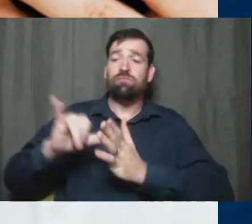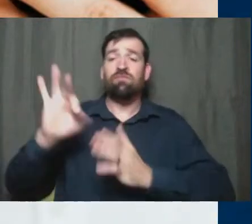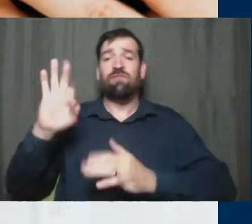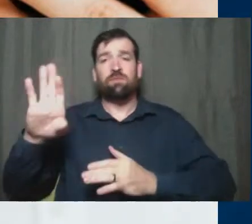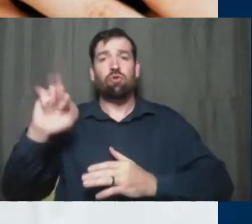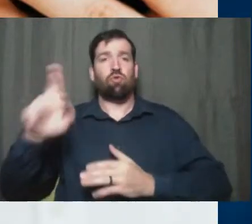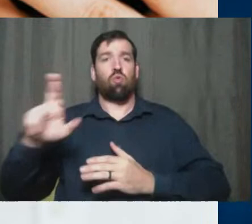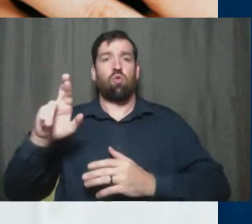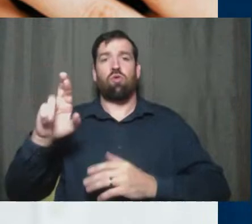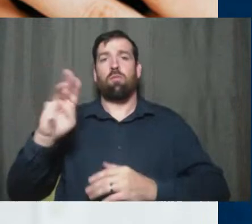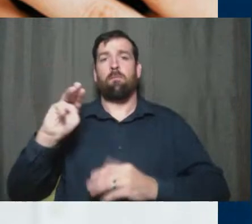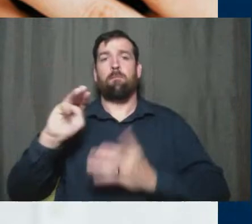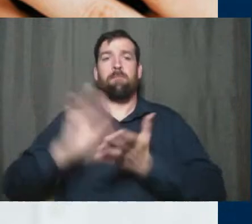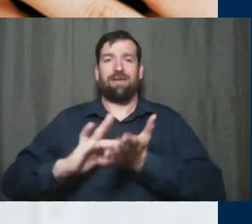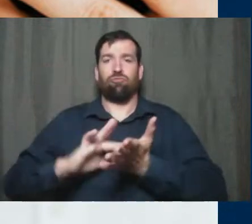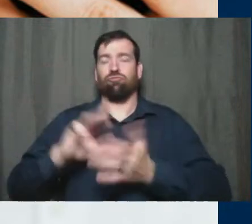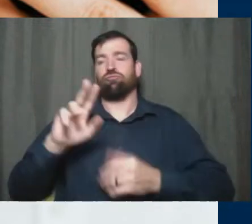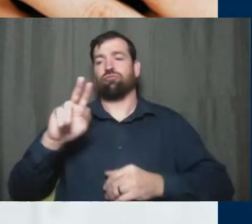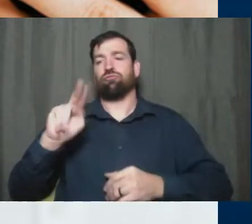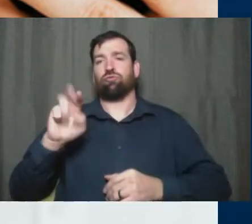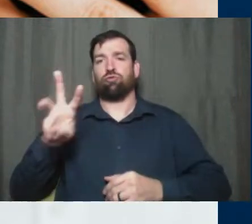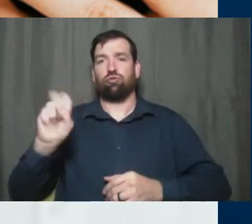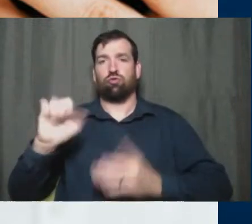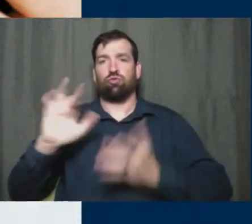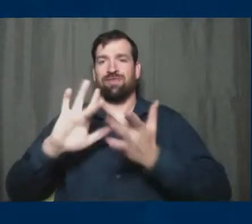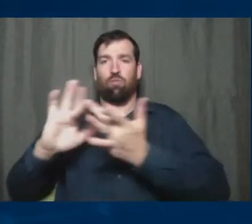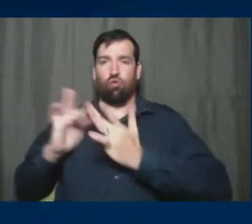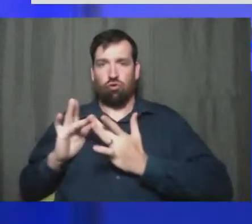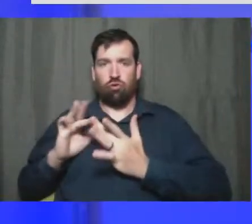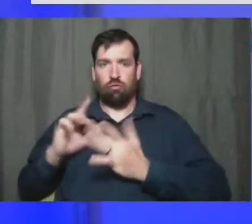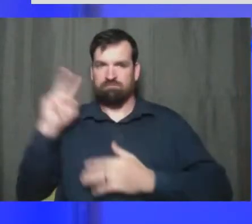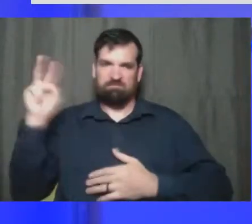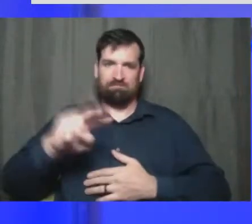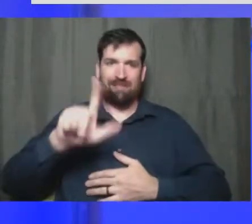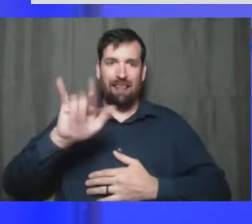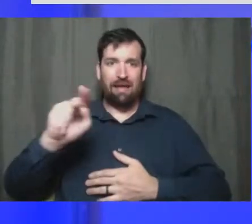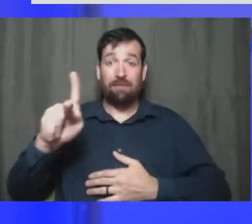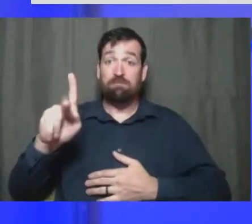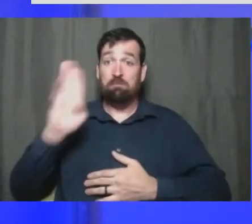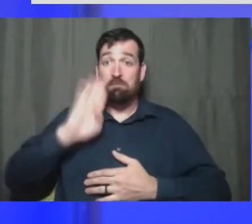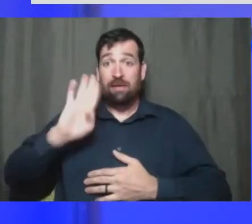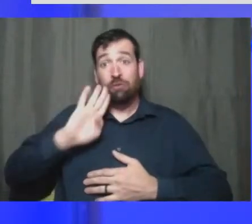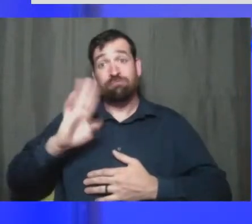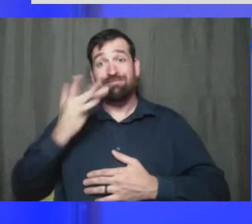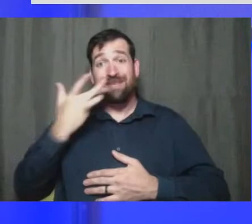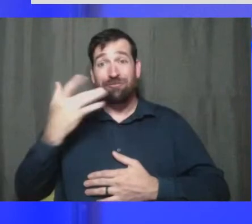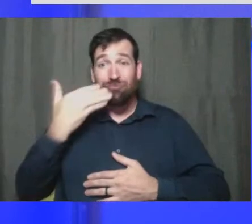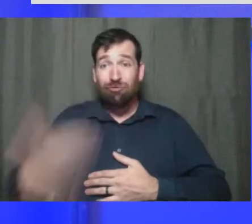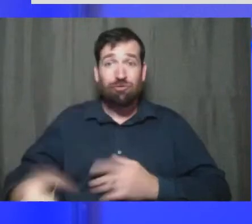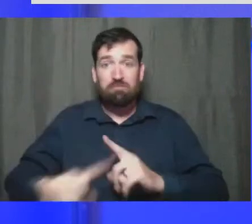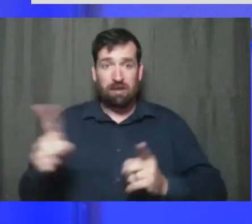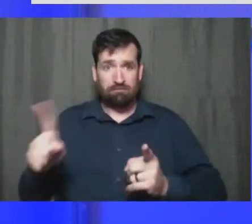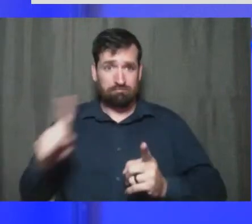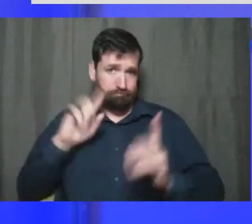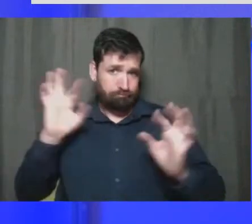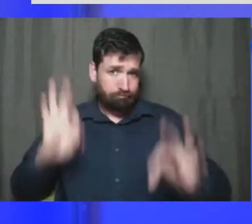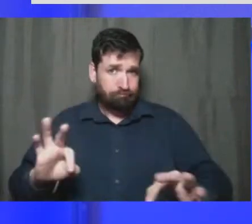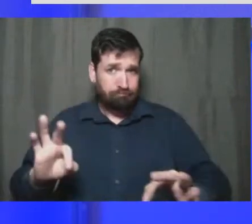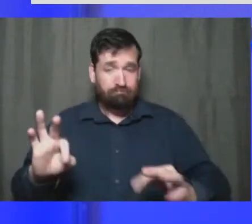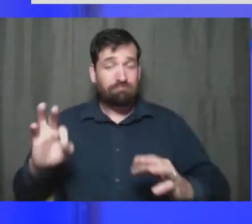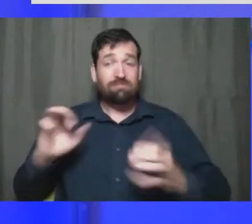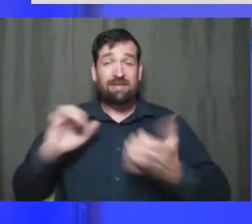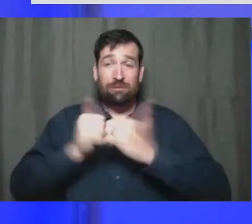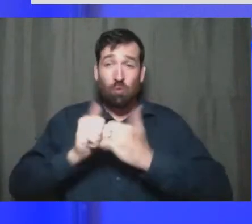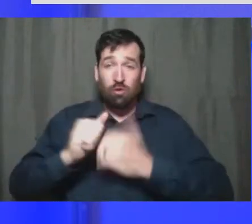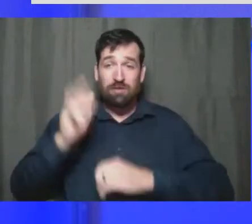News Network. You can find links to those right there on your screen. So we know beer may taste refreshing, but it isn't an ideal sports beverage, as you may